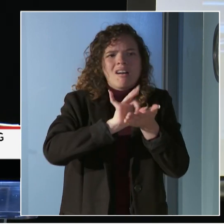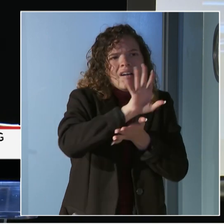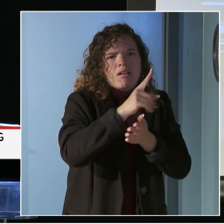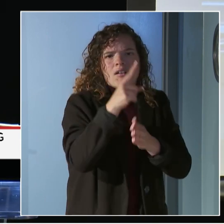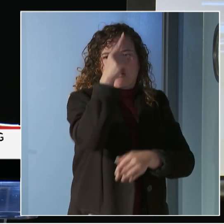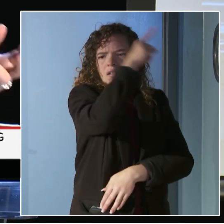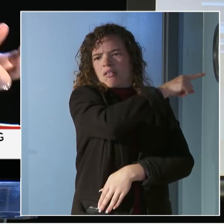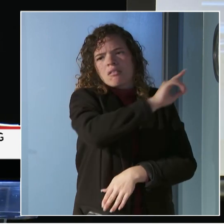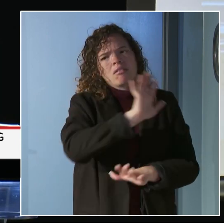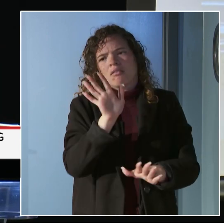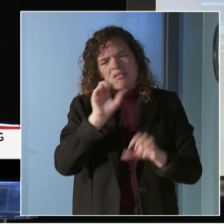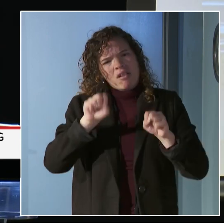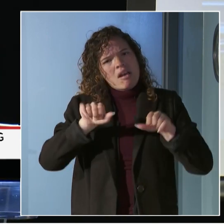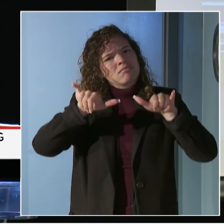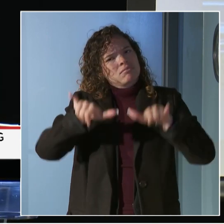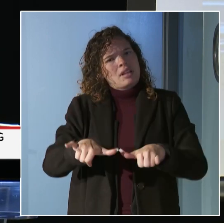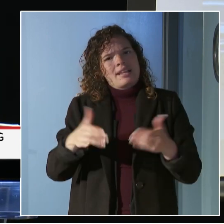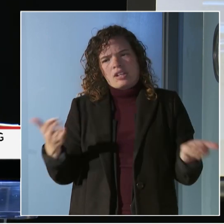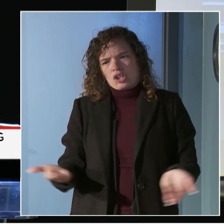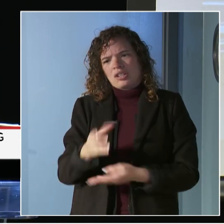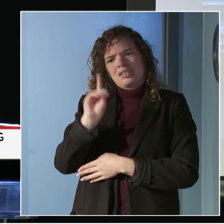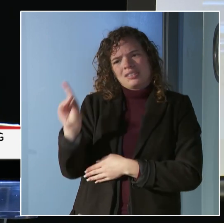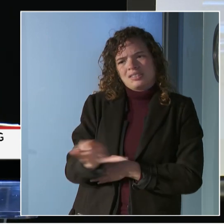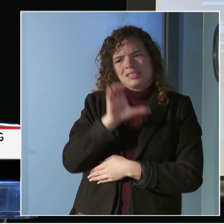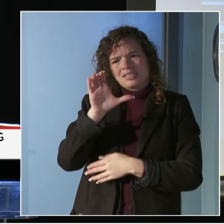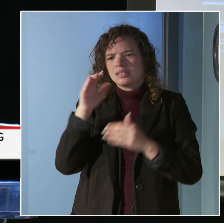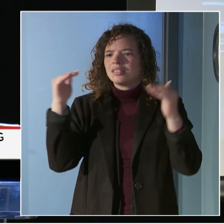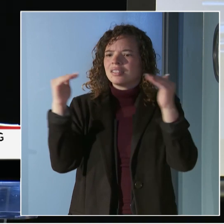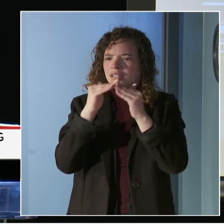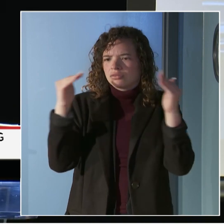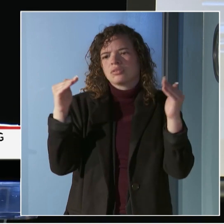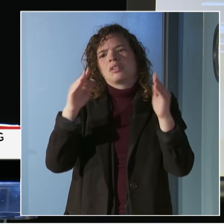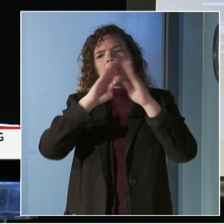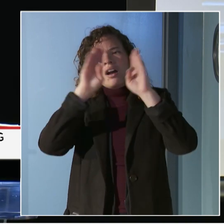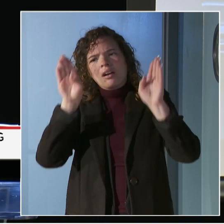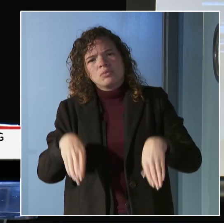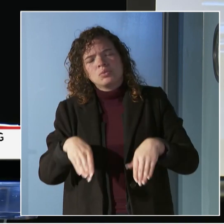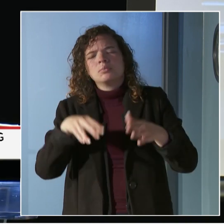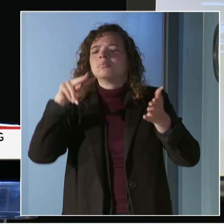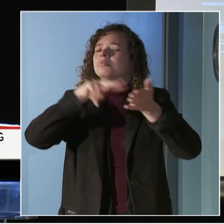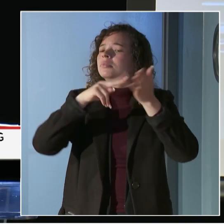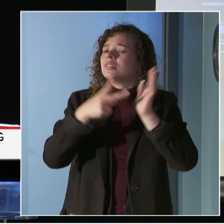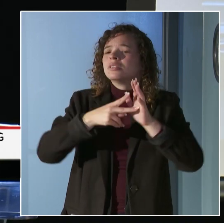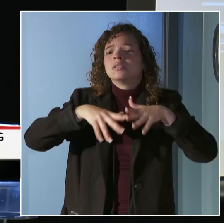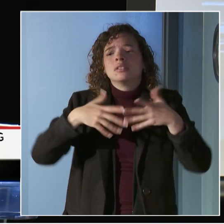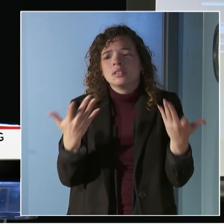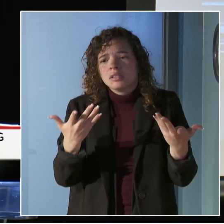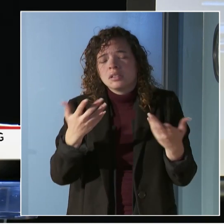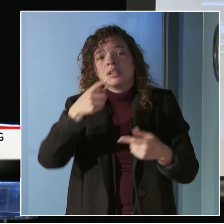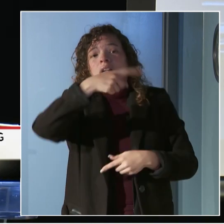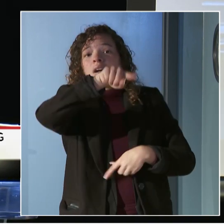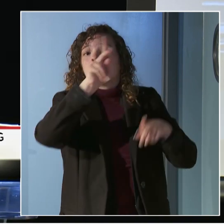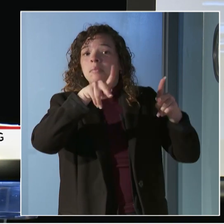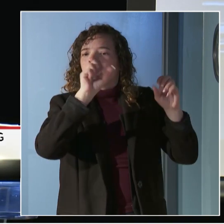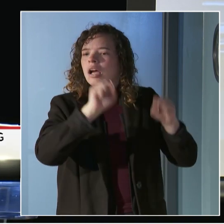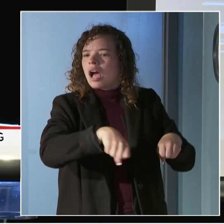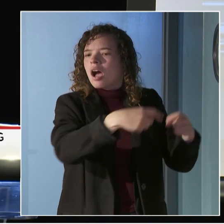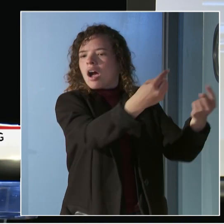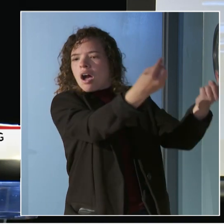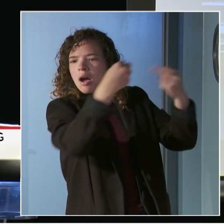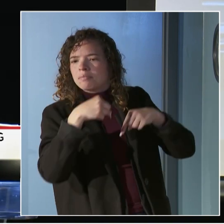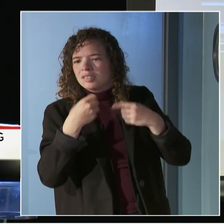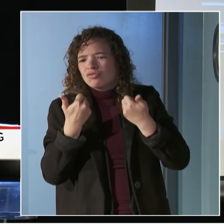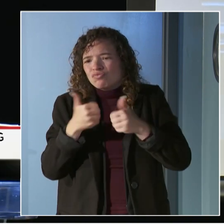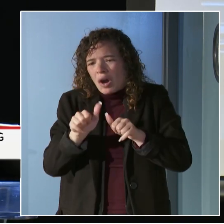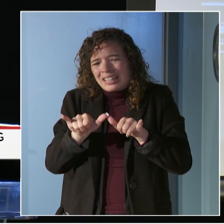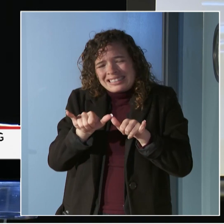Now, justice housing in particular means that we're allowing people who are returning or who are trying to remain in their